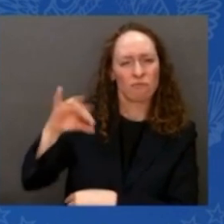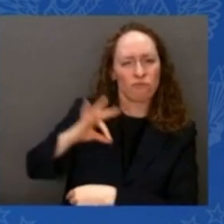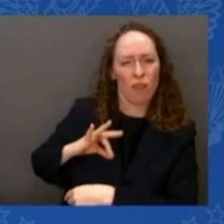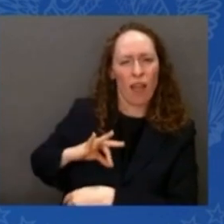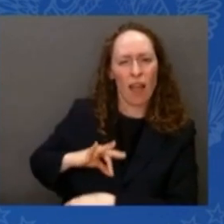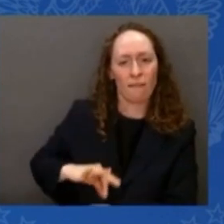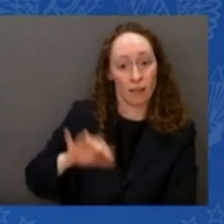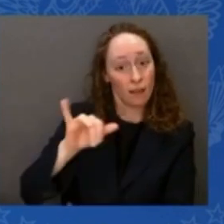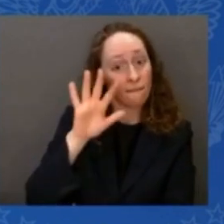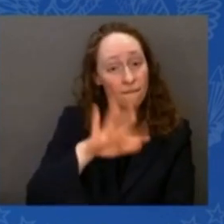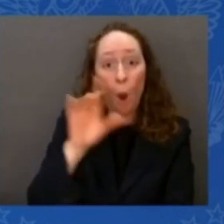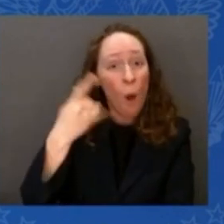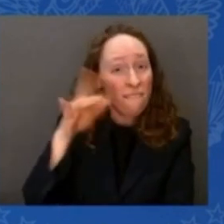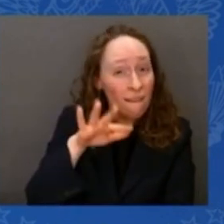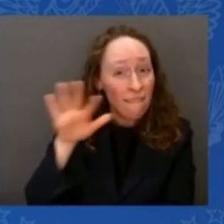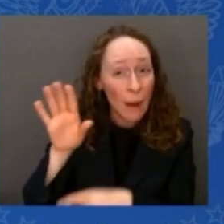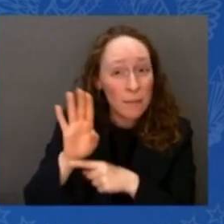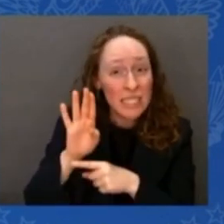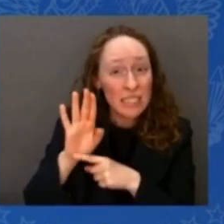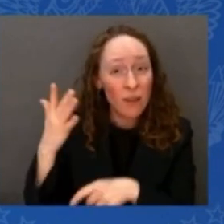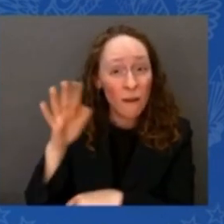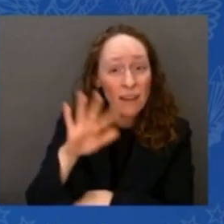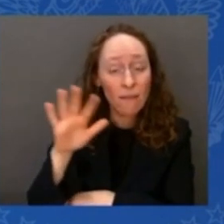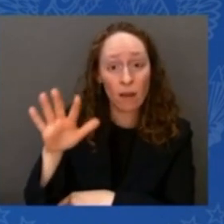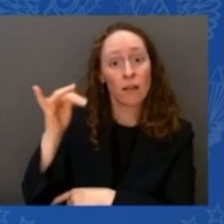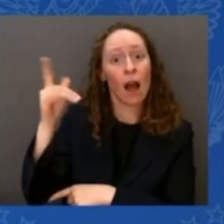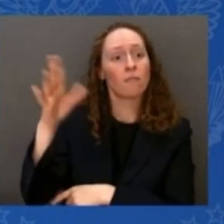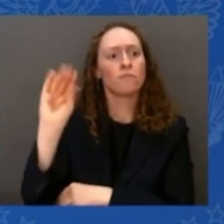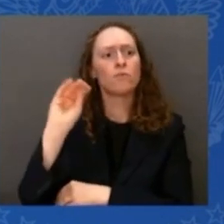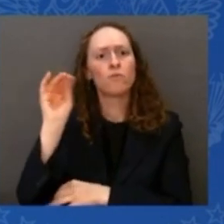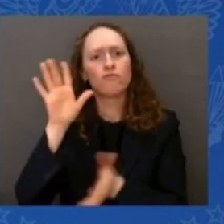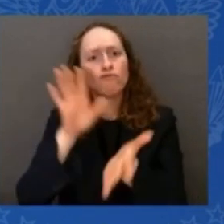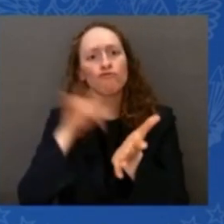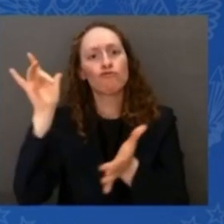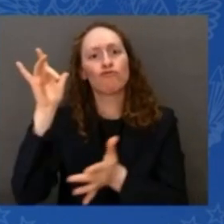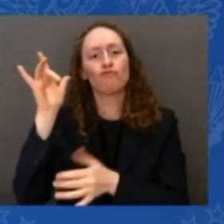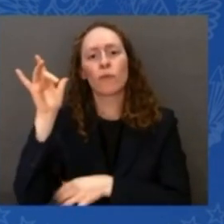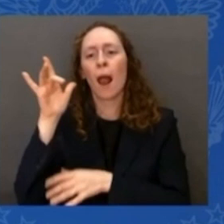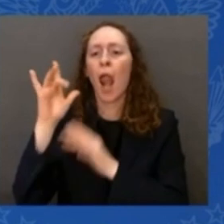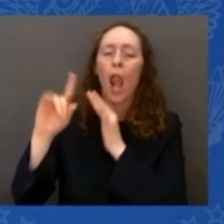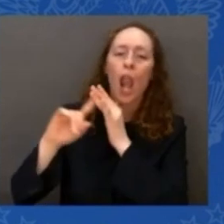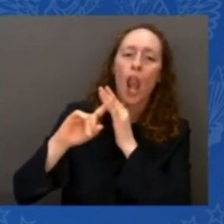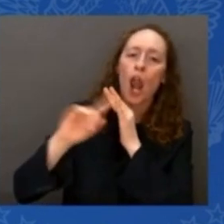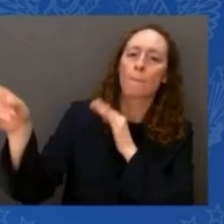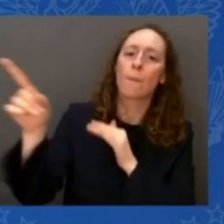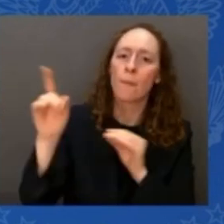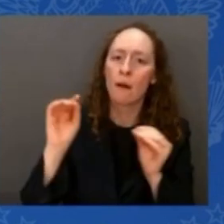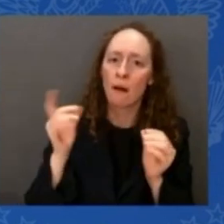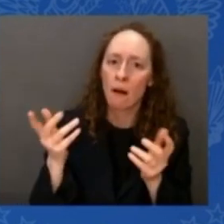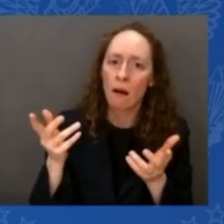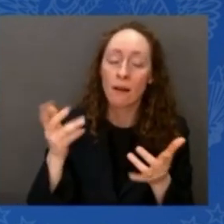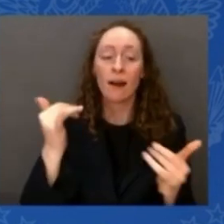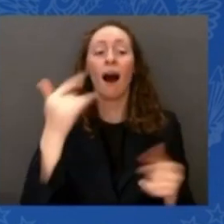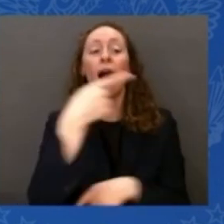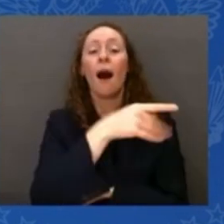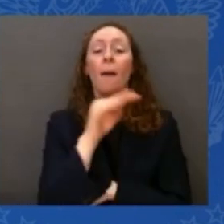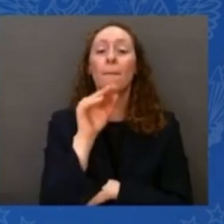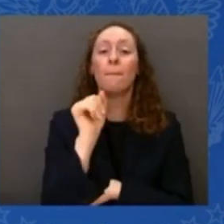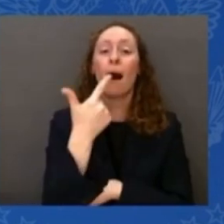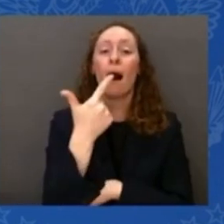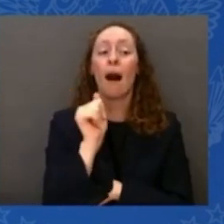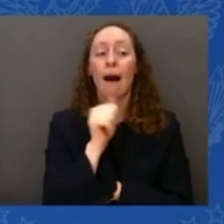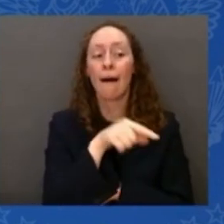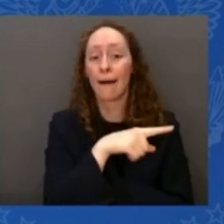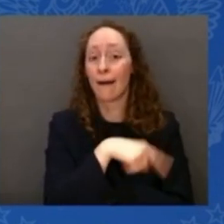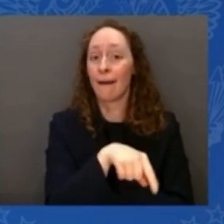for my mega Republican friends, they say they want to reduce the deficit. We did the math.